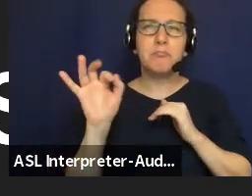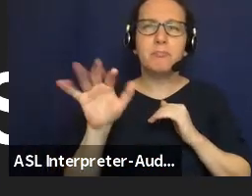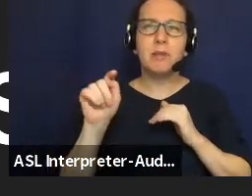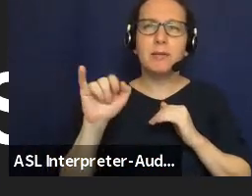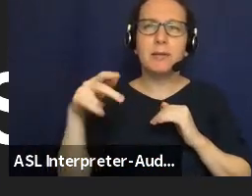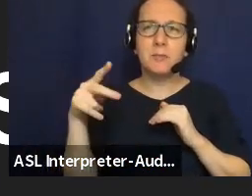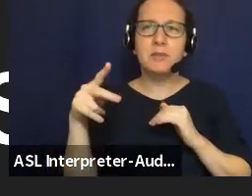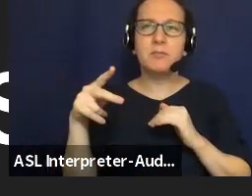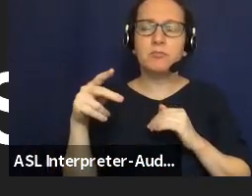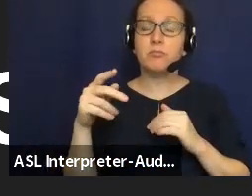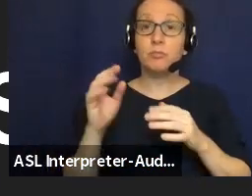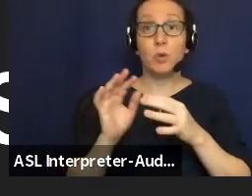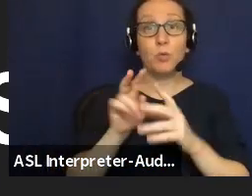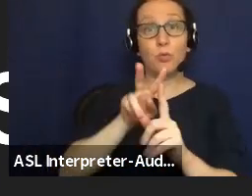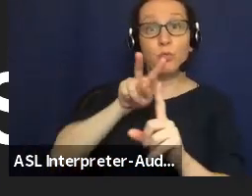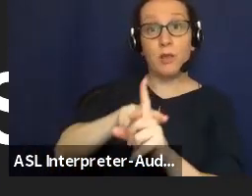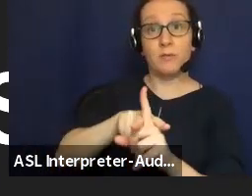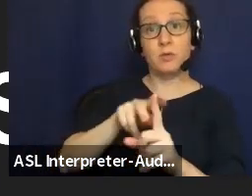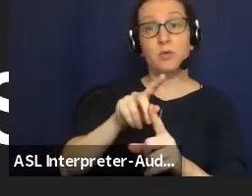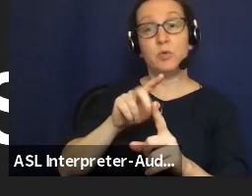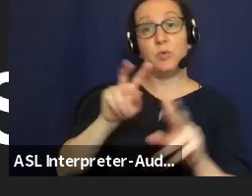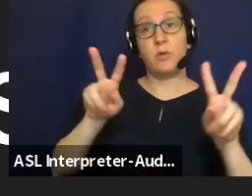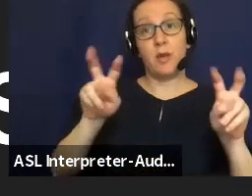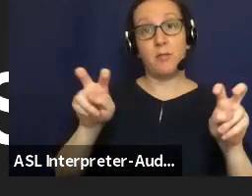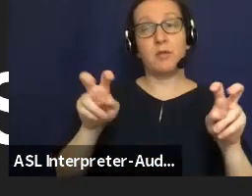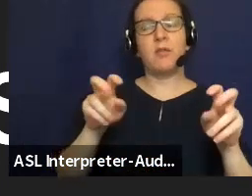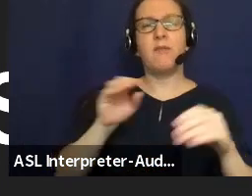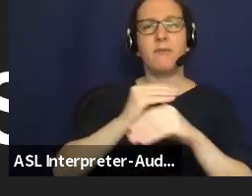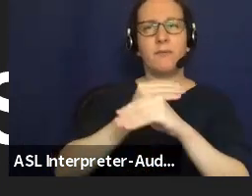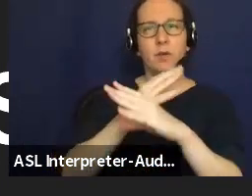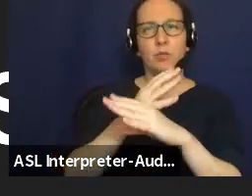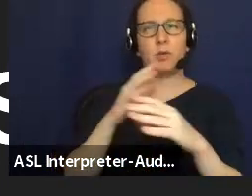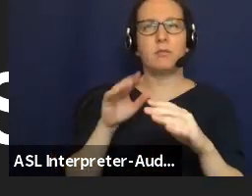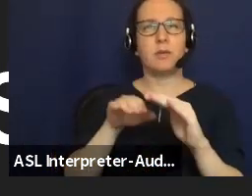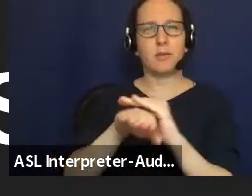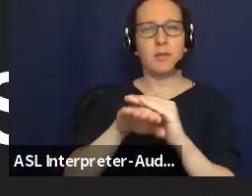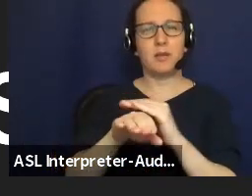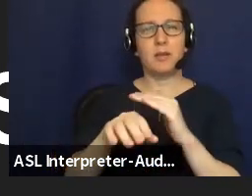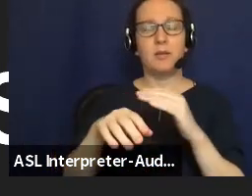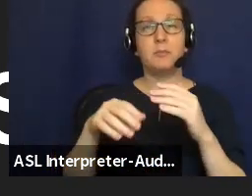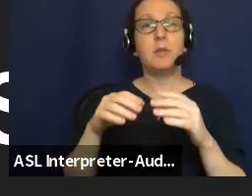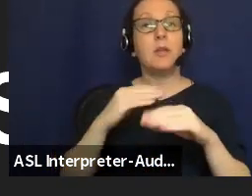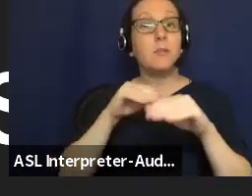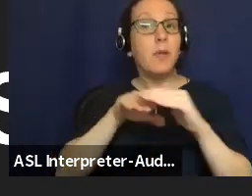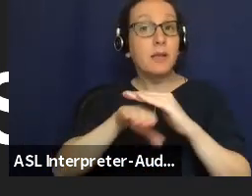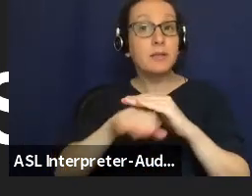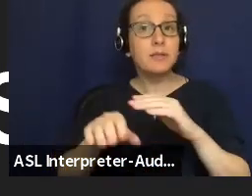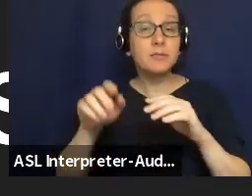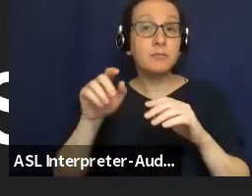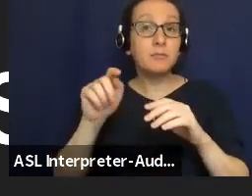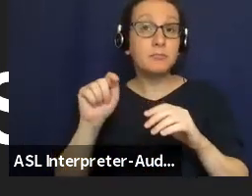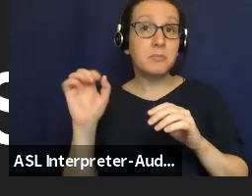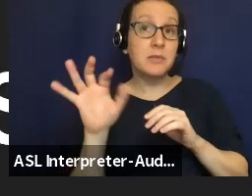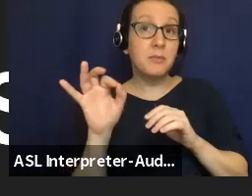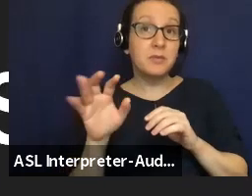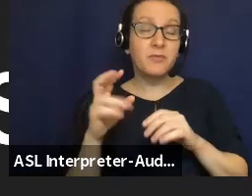very relevant to the actual topic of virtual accessibility. And these are access tips using Zoom.